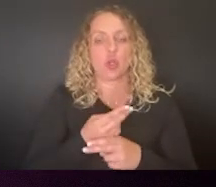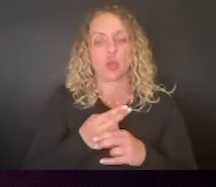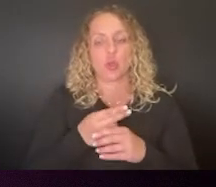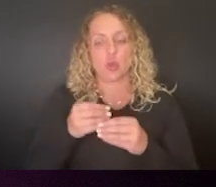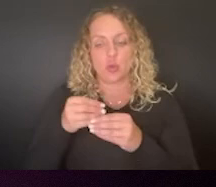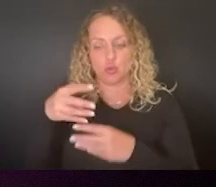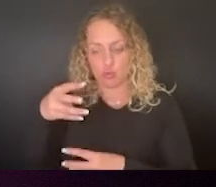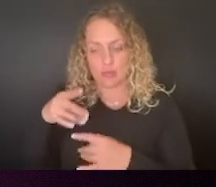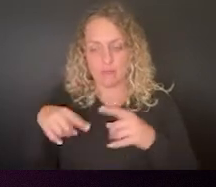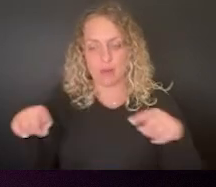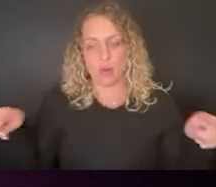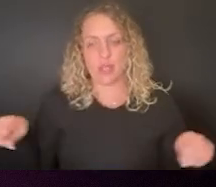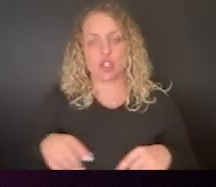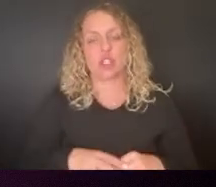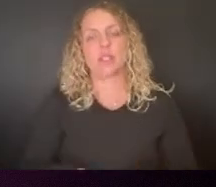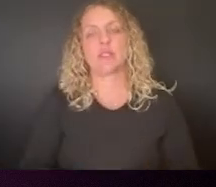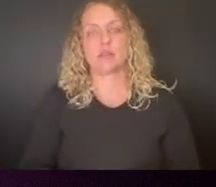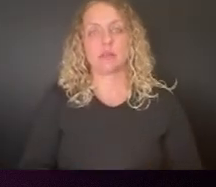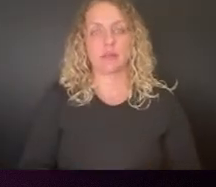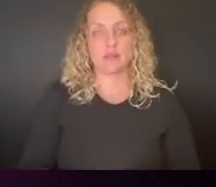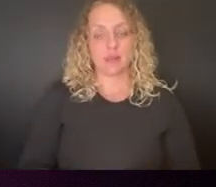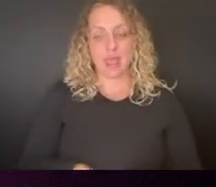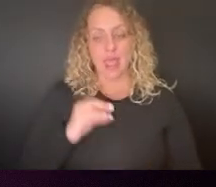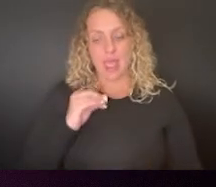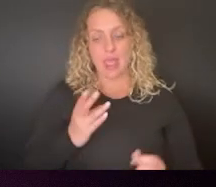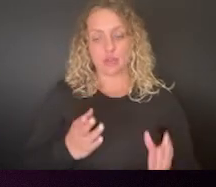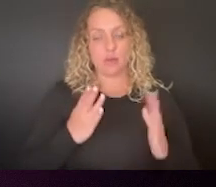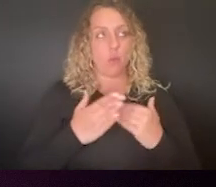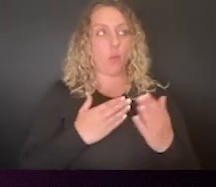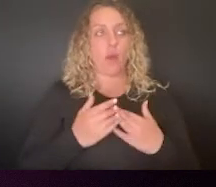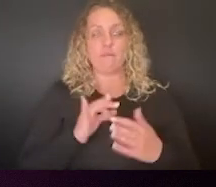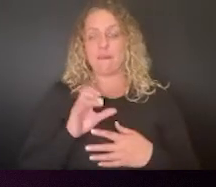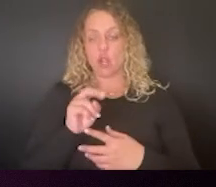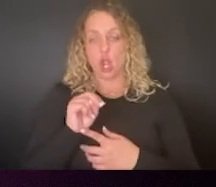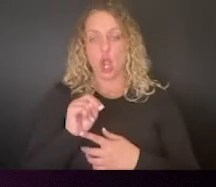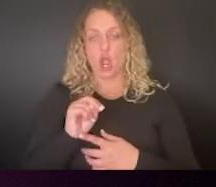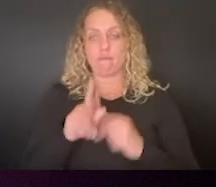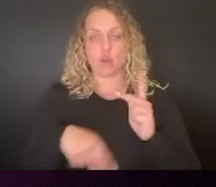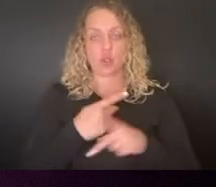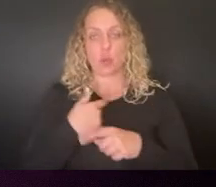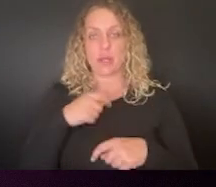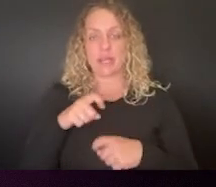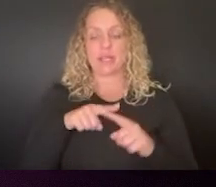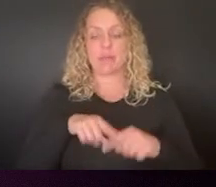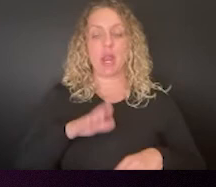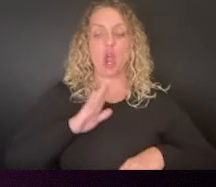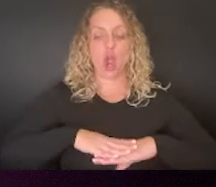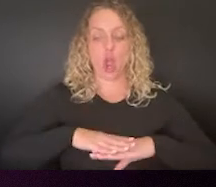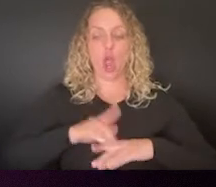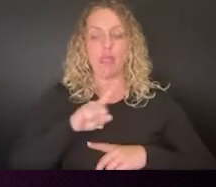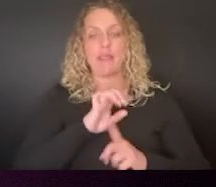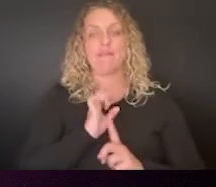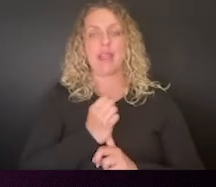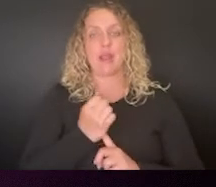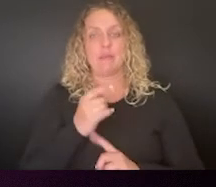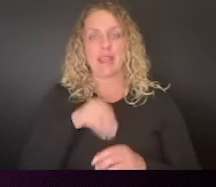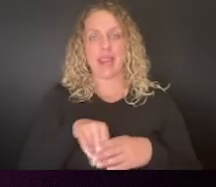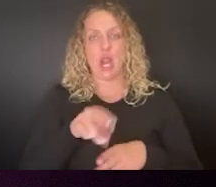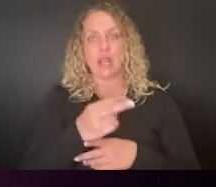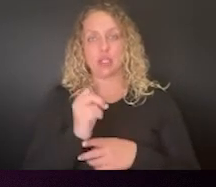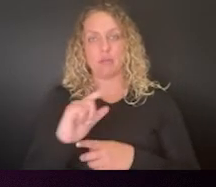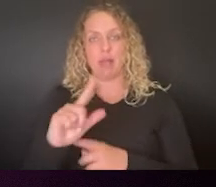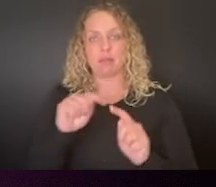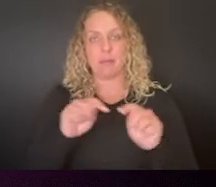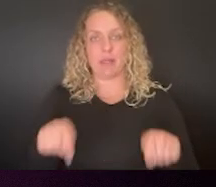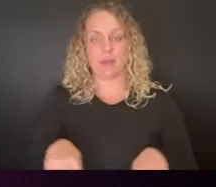favicons flag, also another multivariate flag, we could use strings as variations and